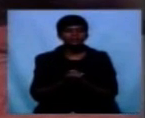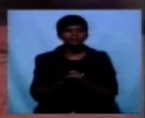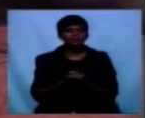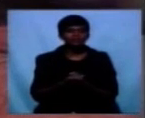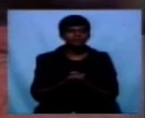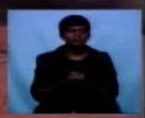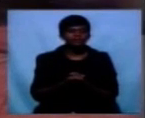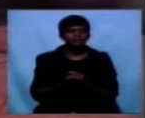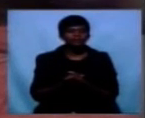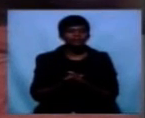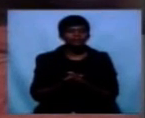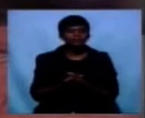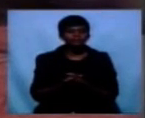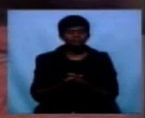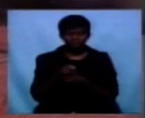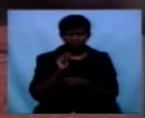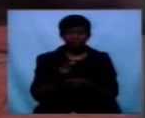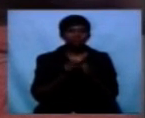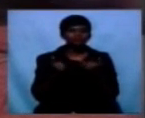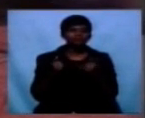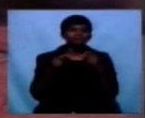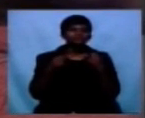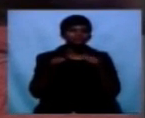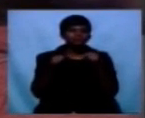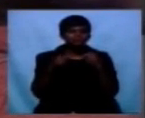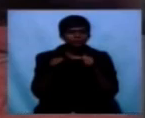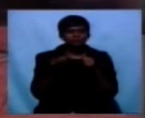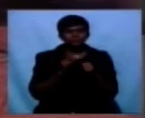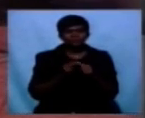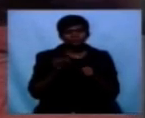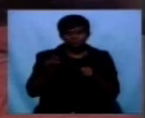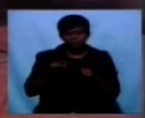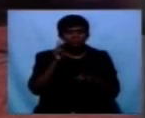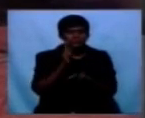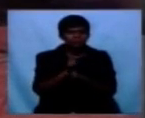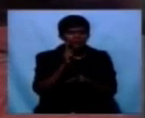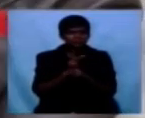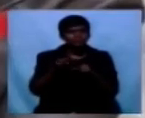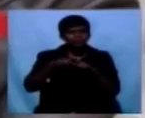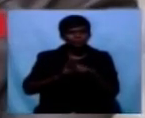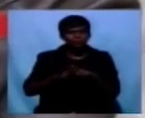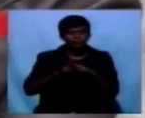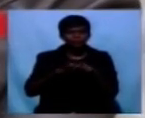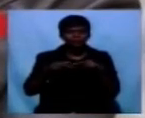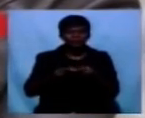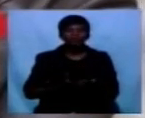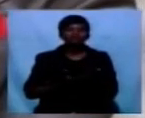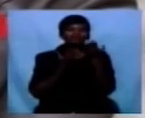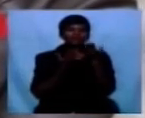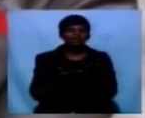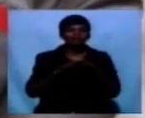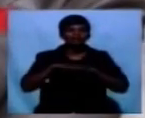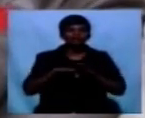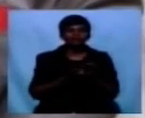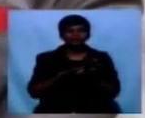push them onto the consumer. We are trying. That's why we need to maintain our roads. These heavy-duty trucks. It is you